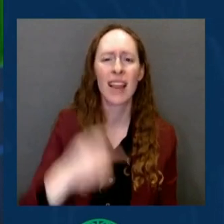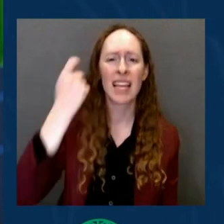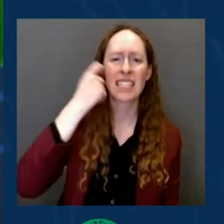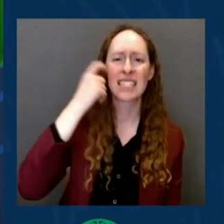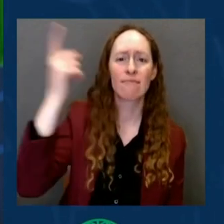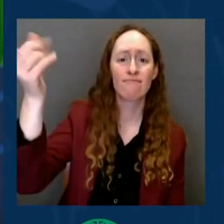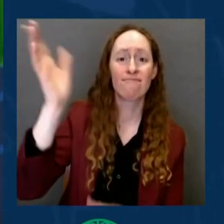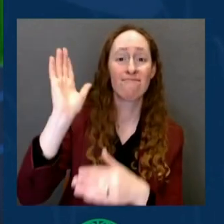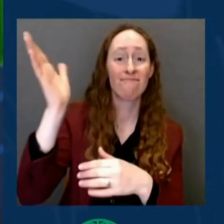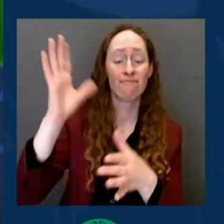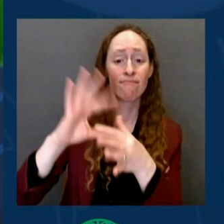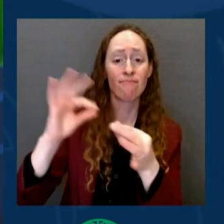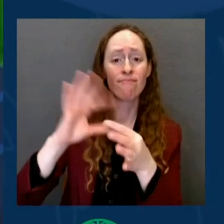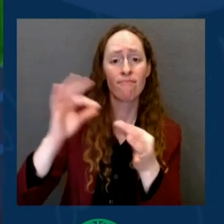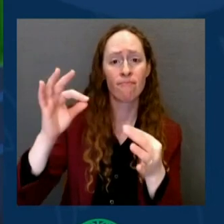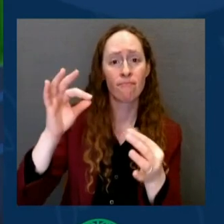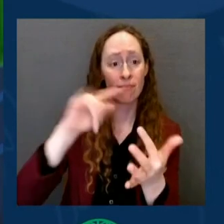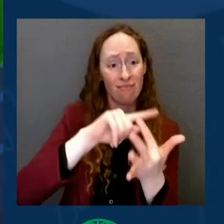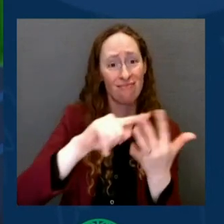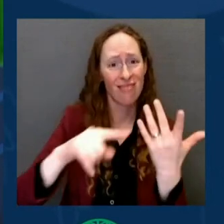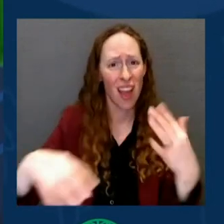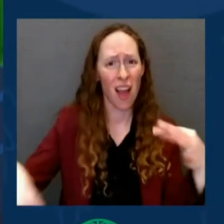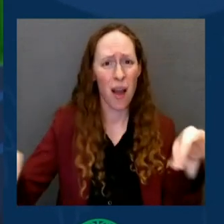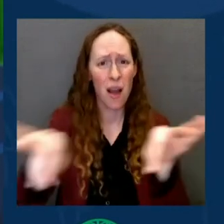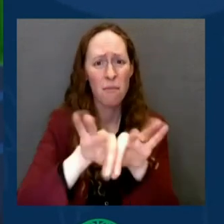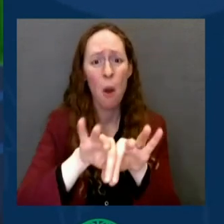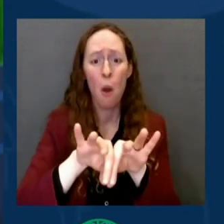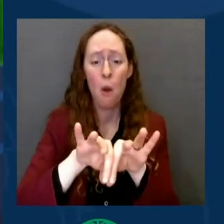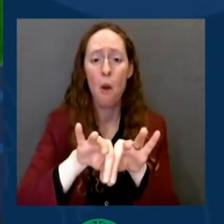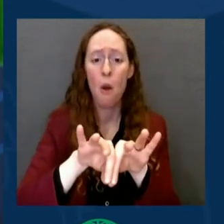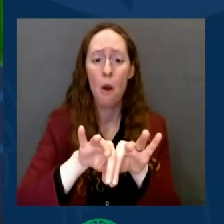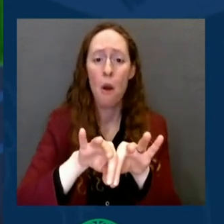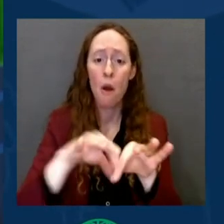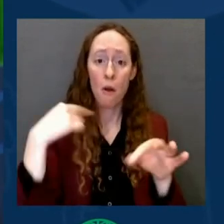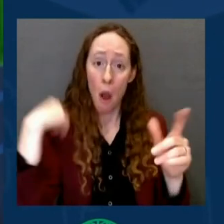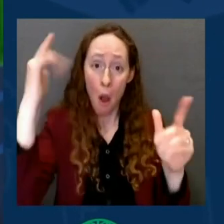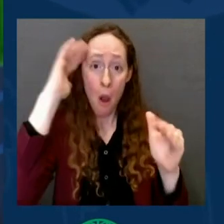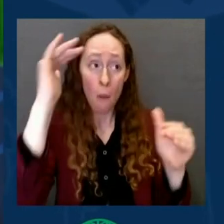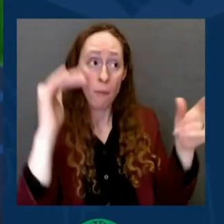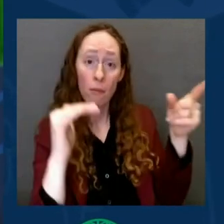this endeavor and the implementation